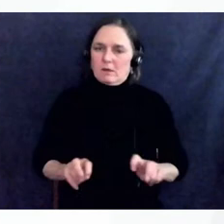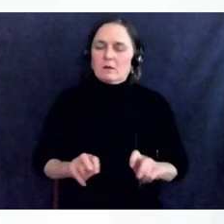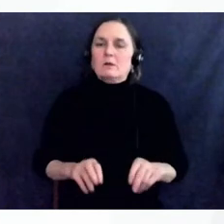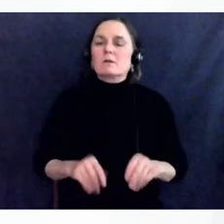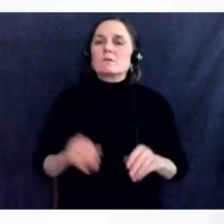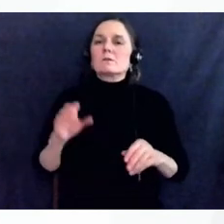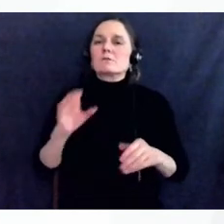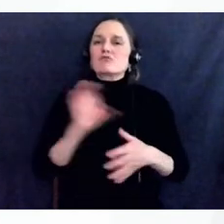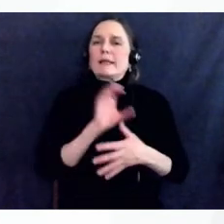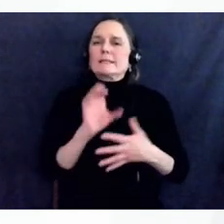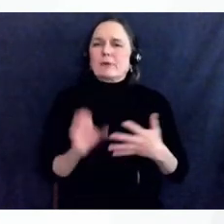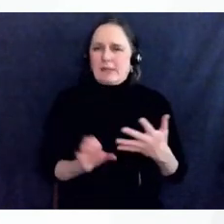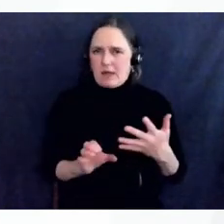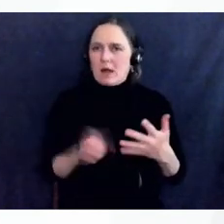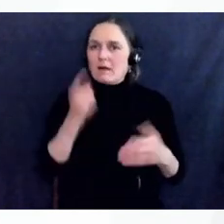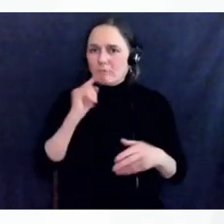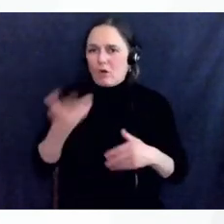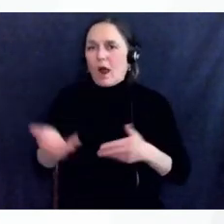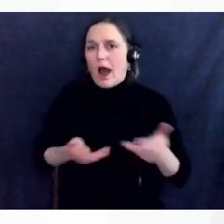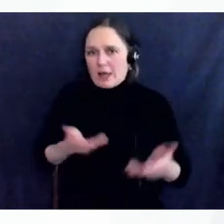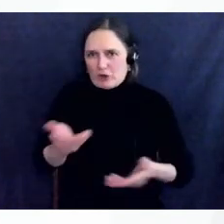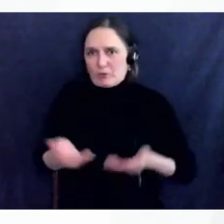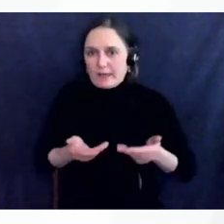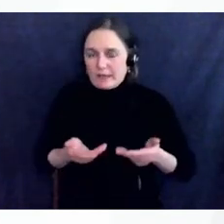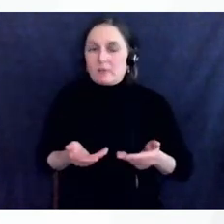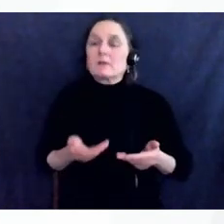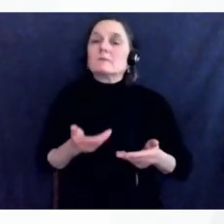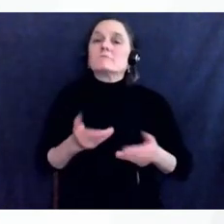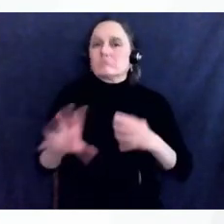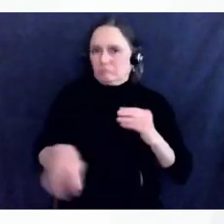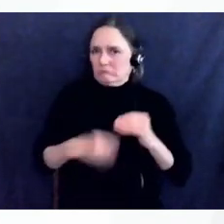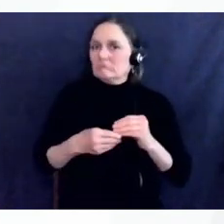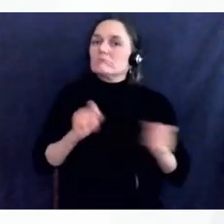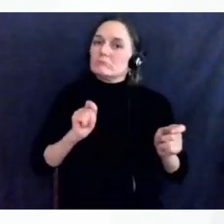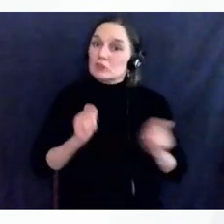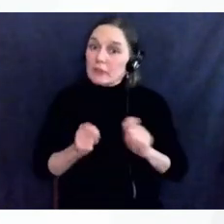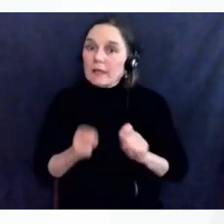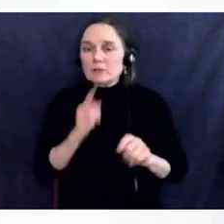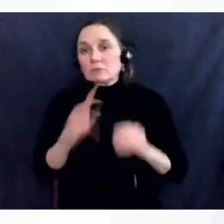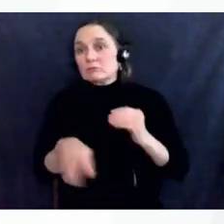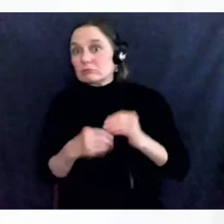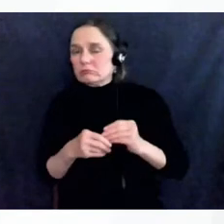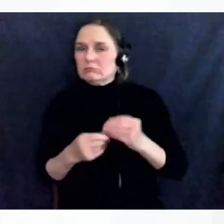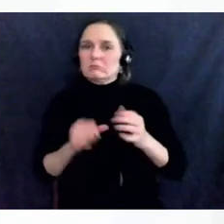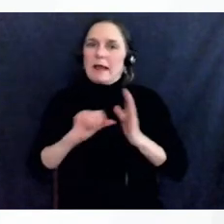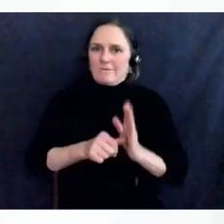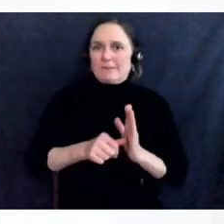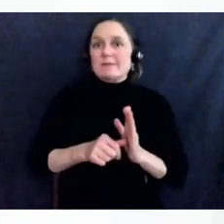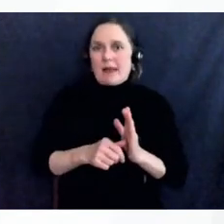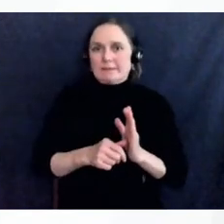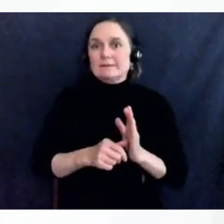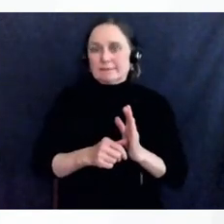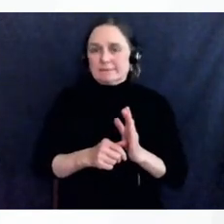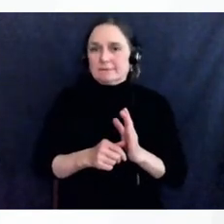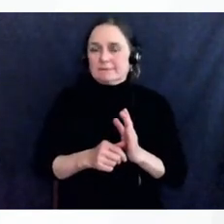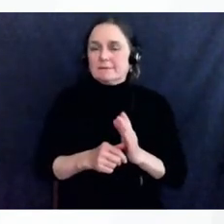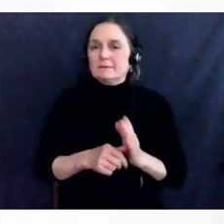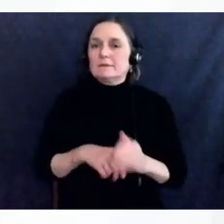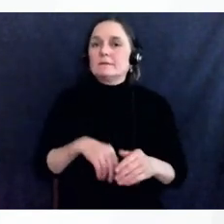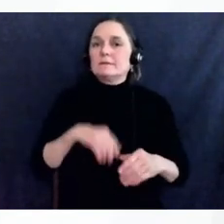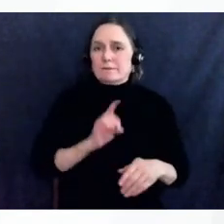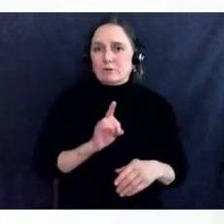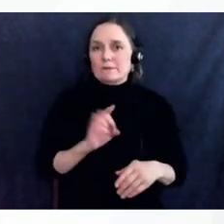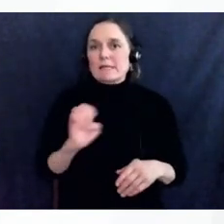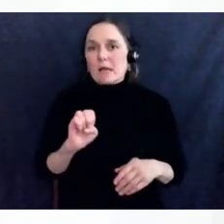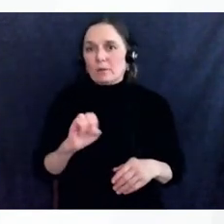to support diversity, equity, and inclusion within their units. And this follows the Faculty Senate's own